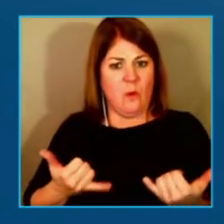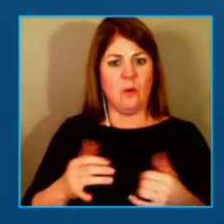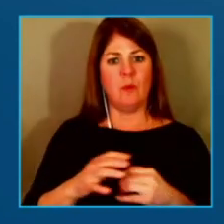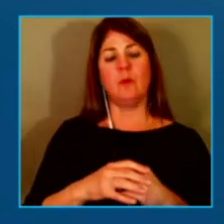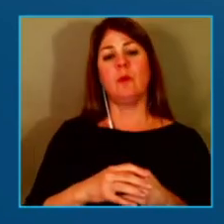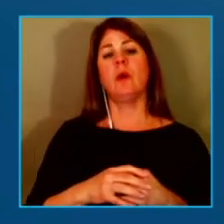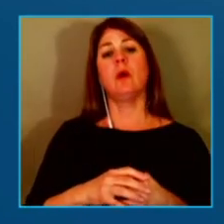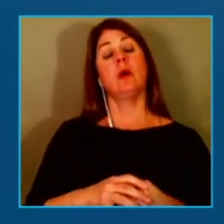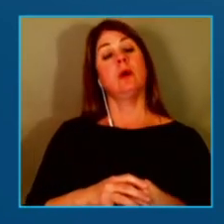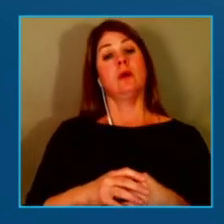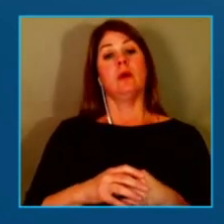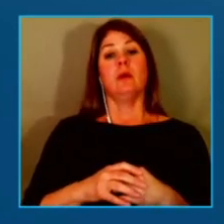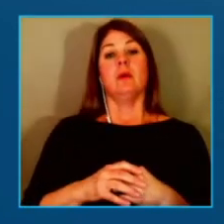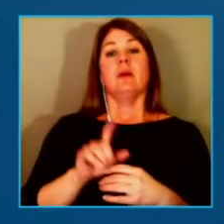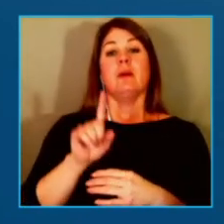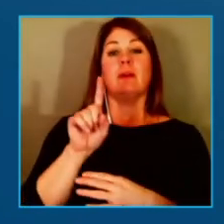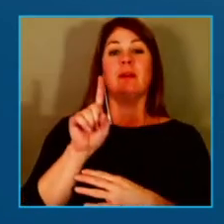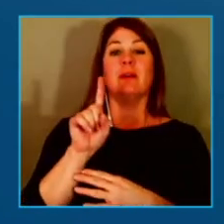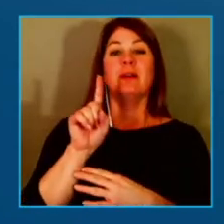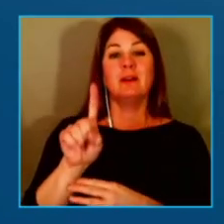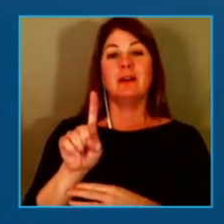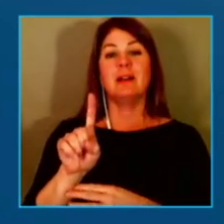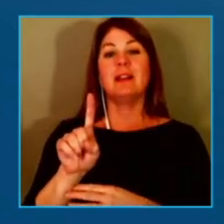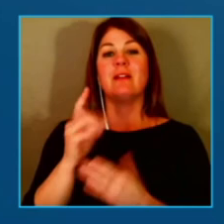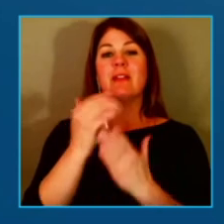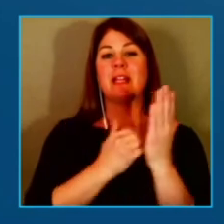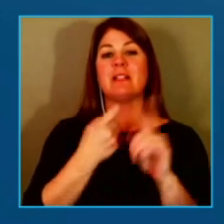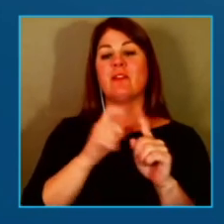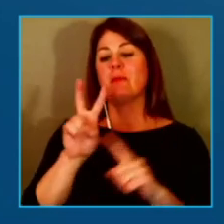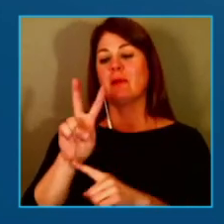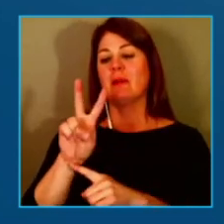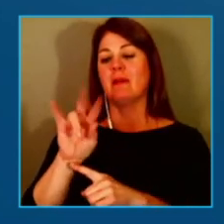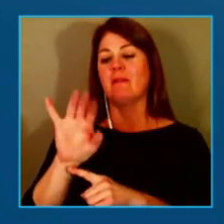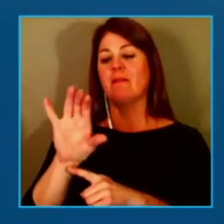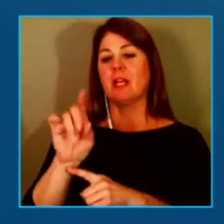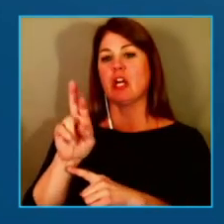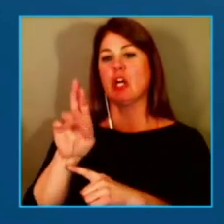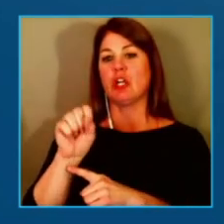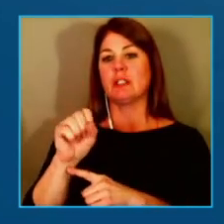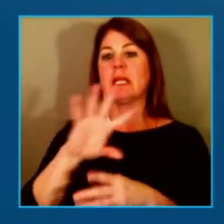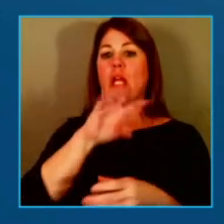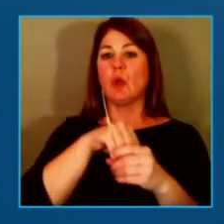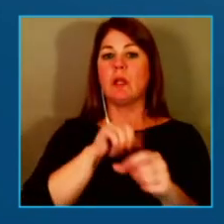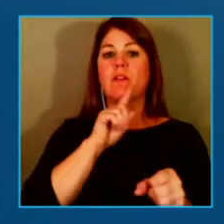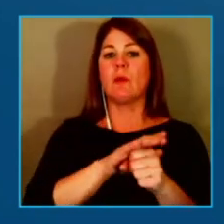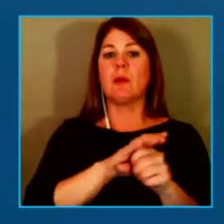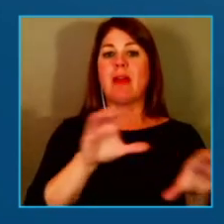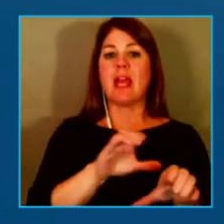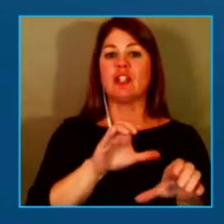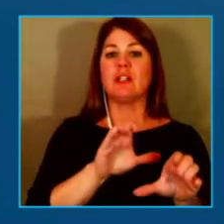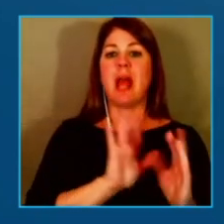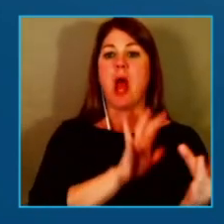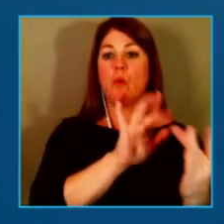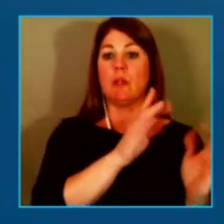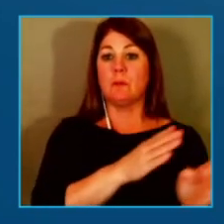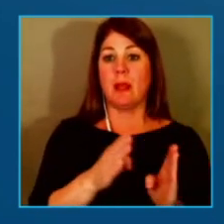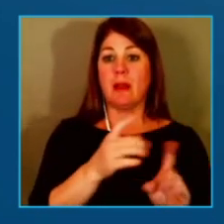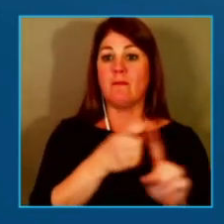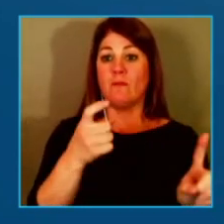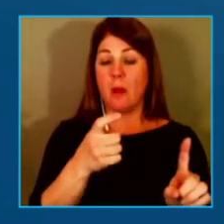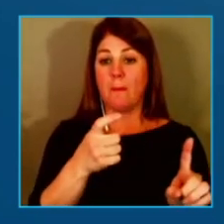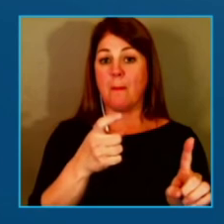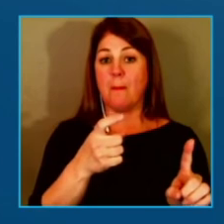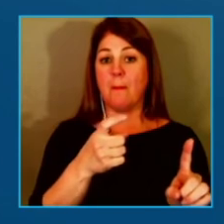from Ms. Vickers included an affirmative action plan, outreach plan from the party,